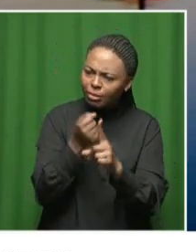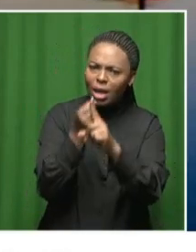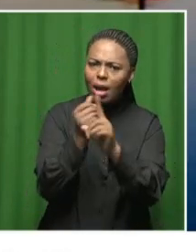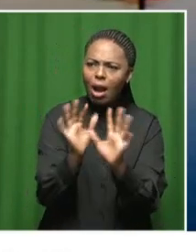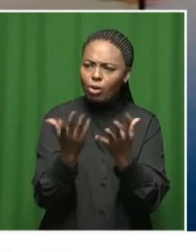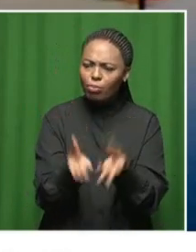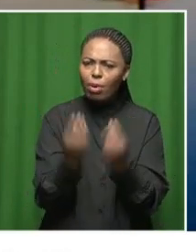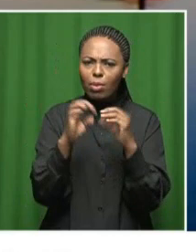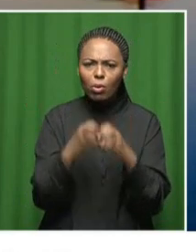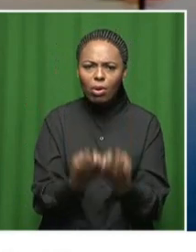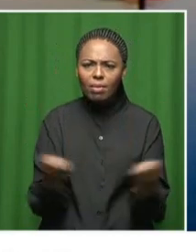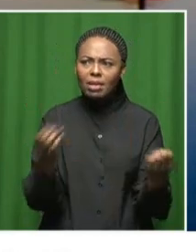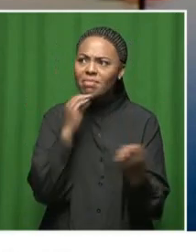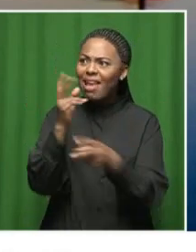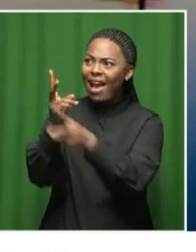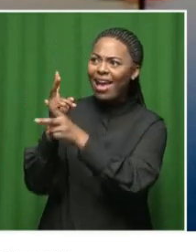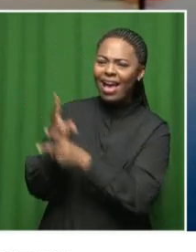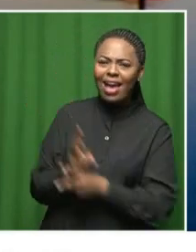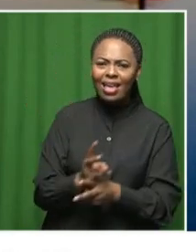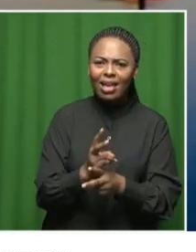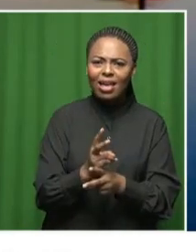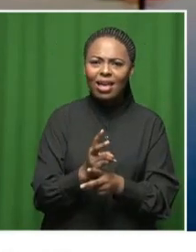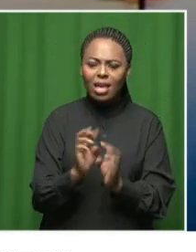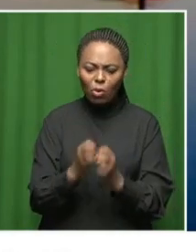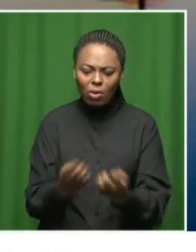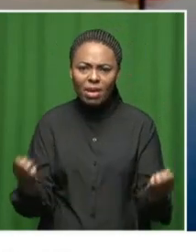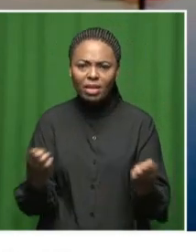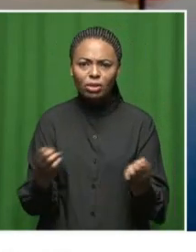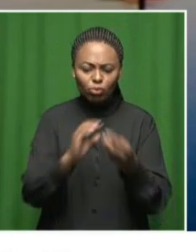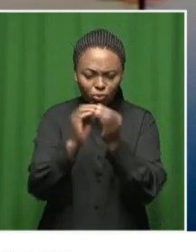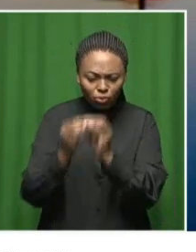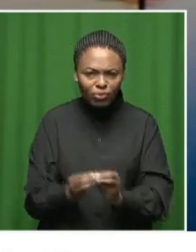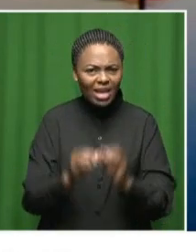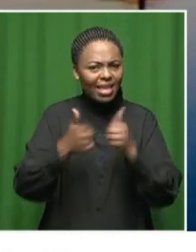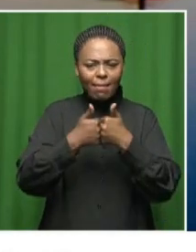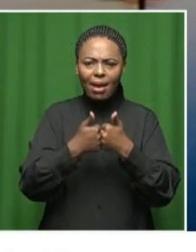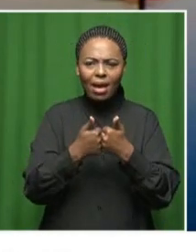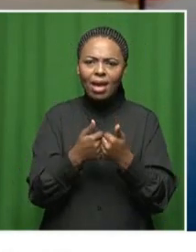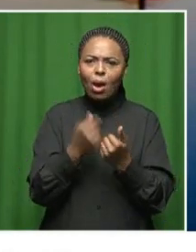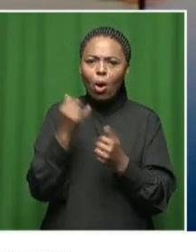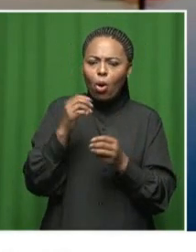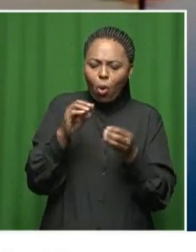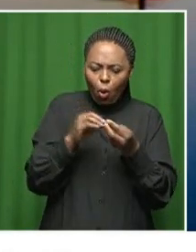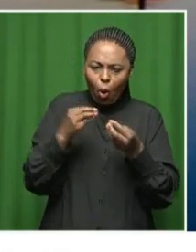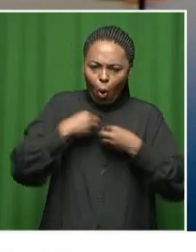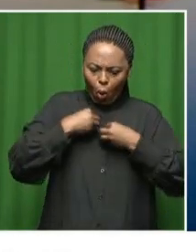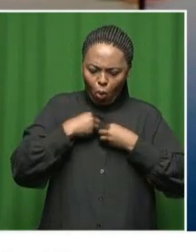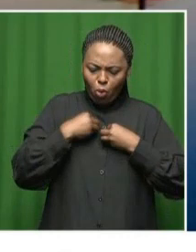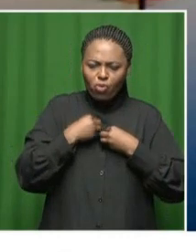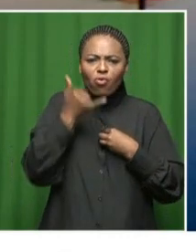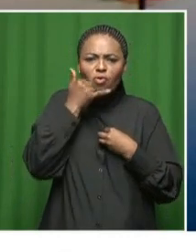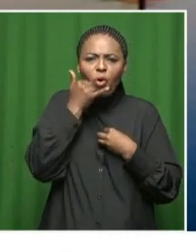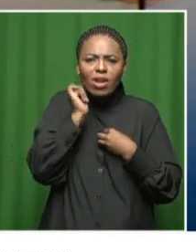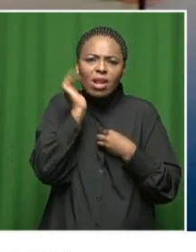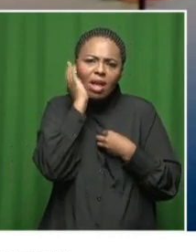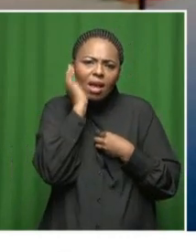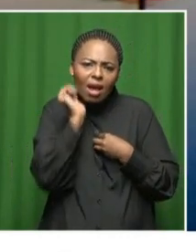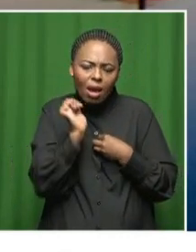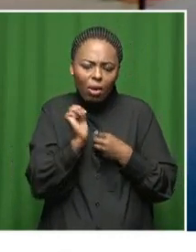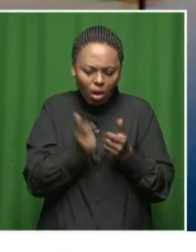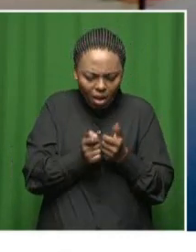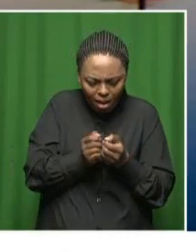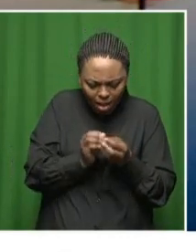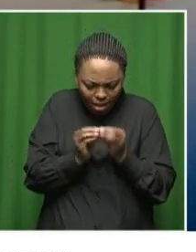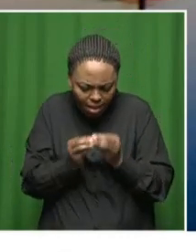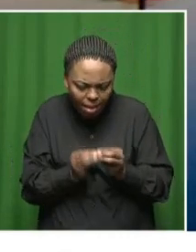don't need high-end equipment to make games. Yeah. You can start with even you can even create on your phone. You can go up and almost everyone has it. And then